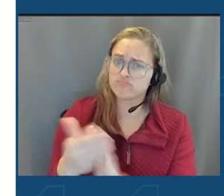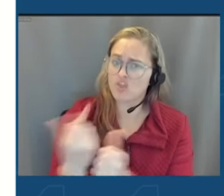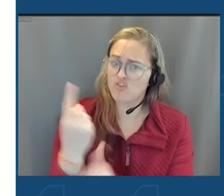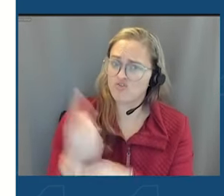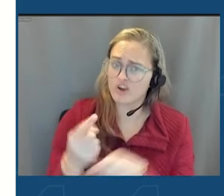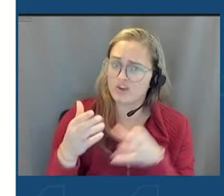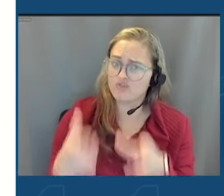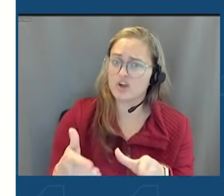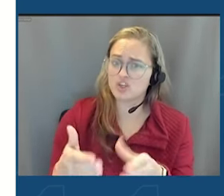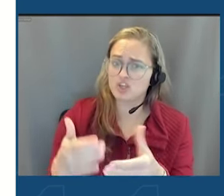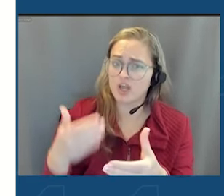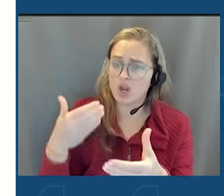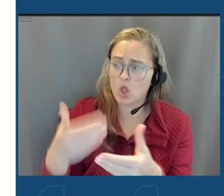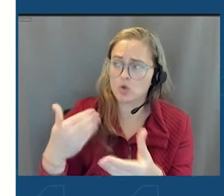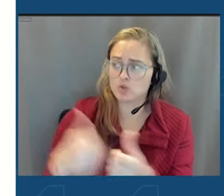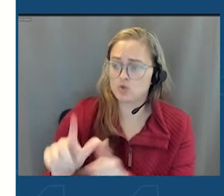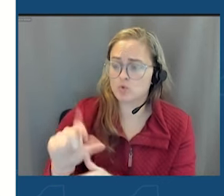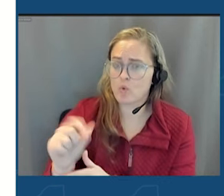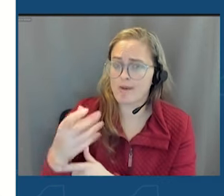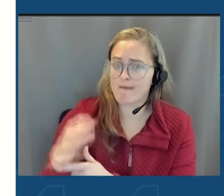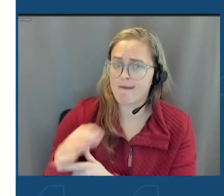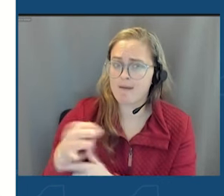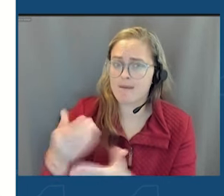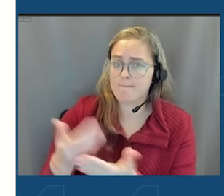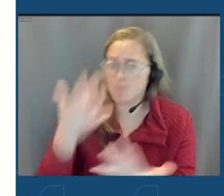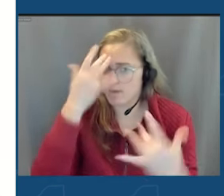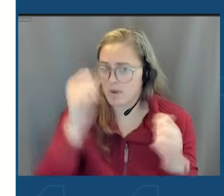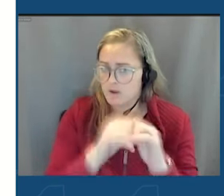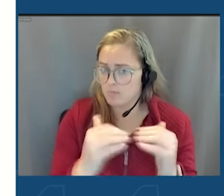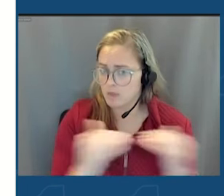closer to where we were in 2019, the pre-pandemic levels.